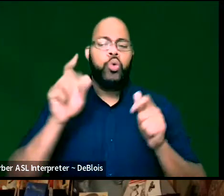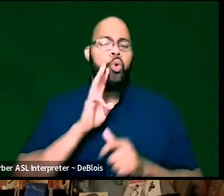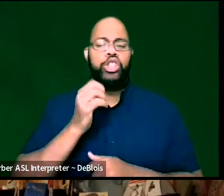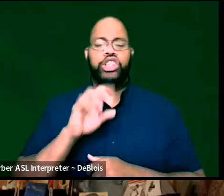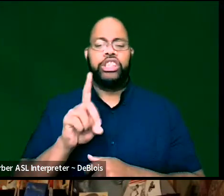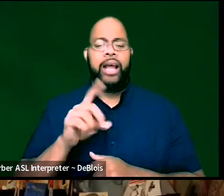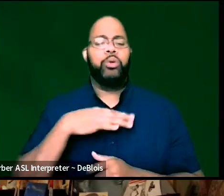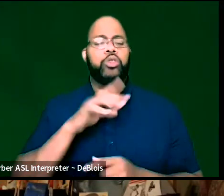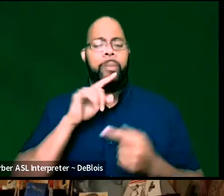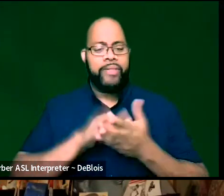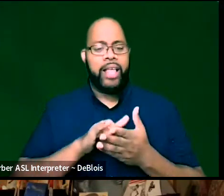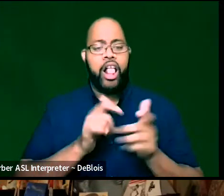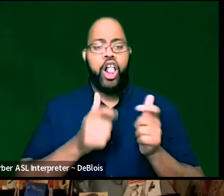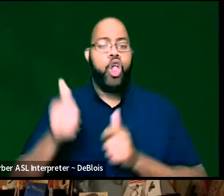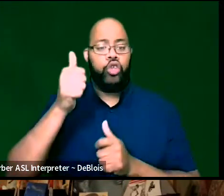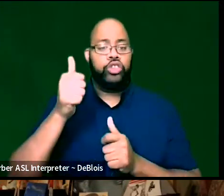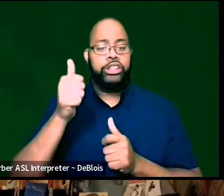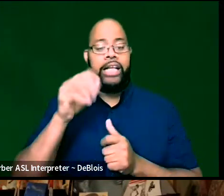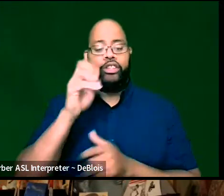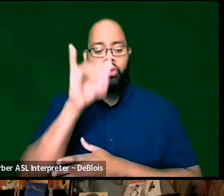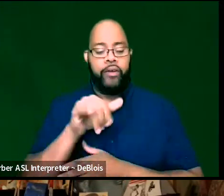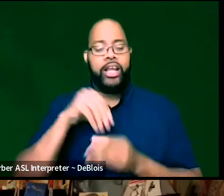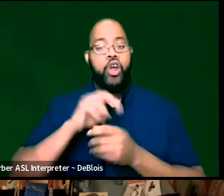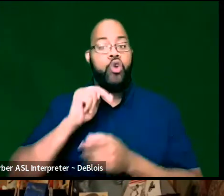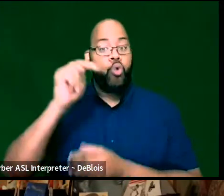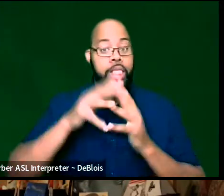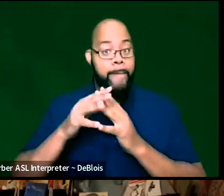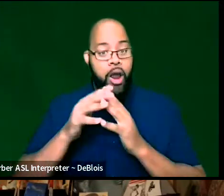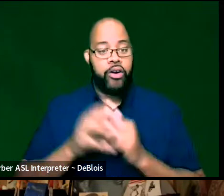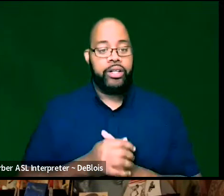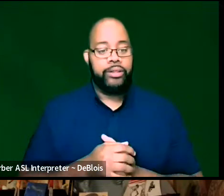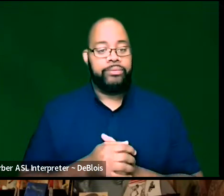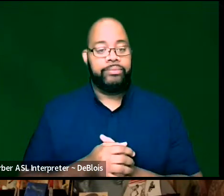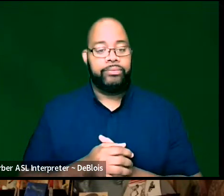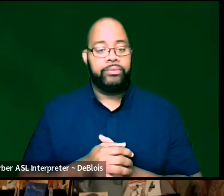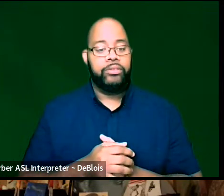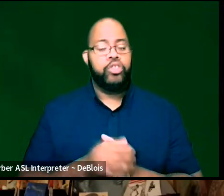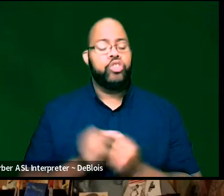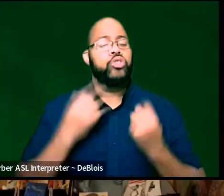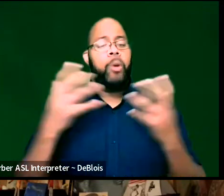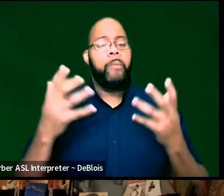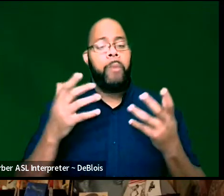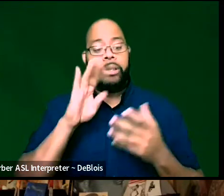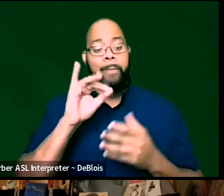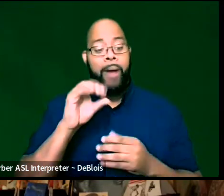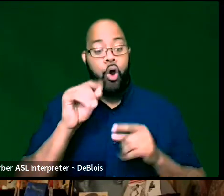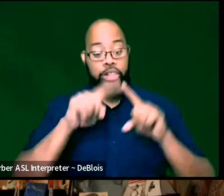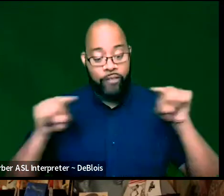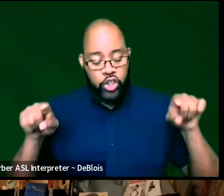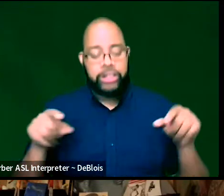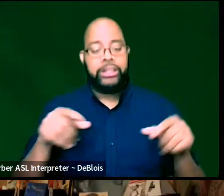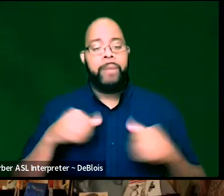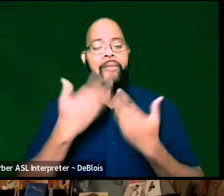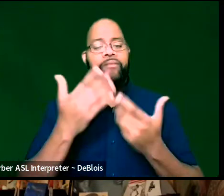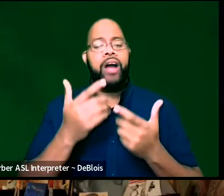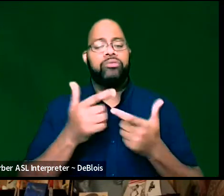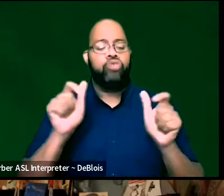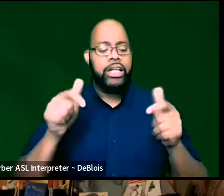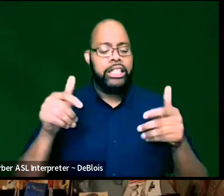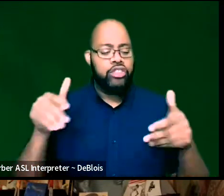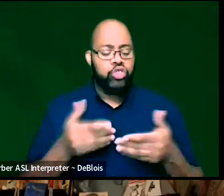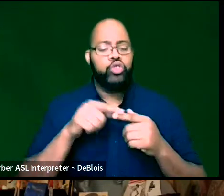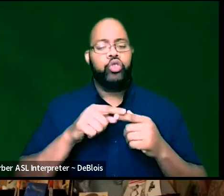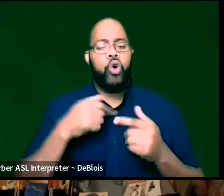We've talked about it being the largest estuary in North America with so much biodiversity and provides a great introduction